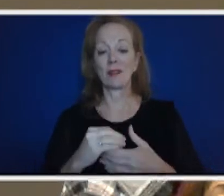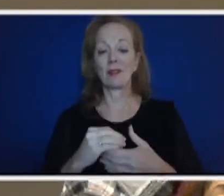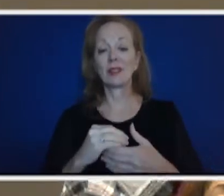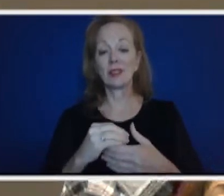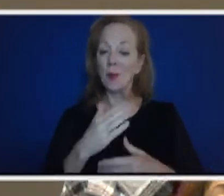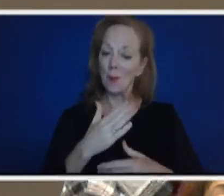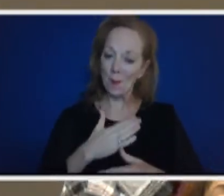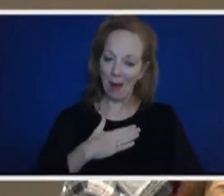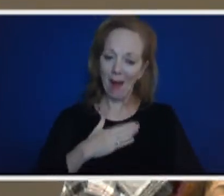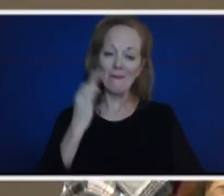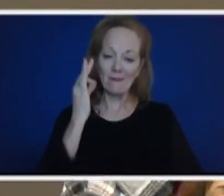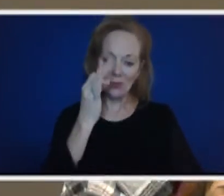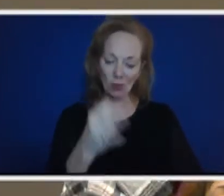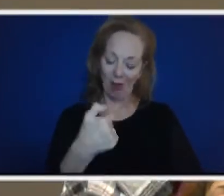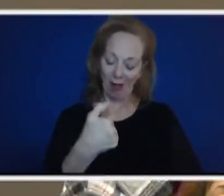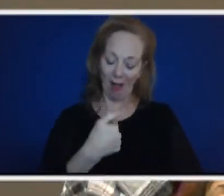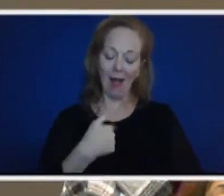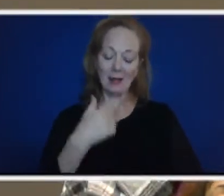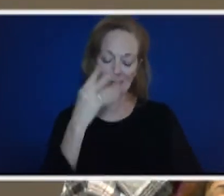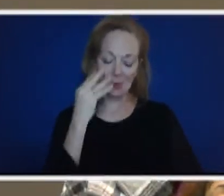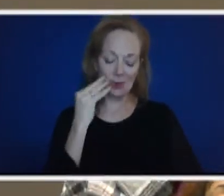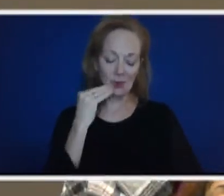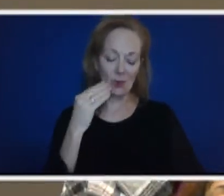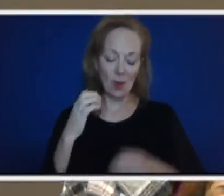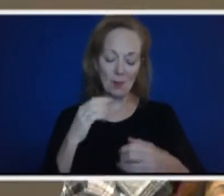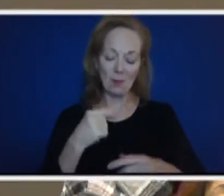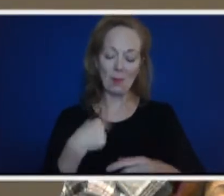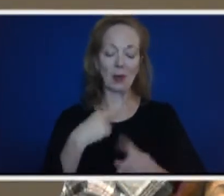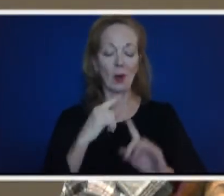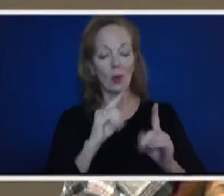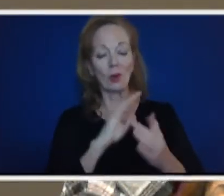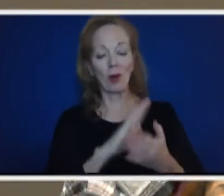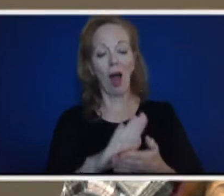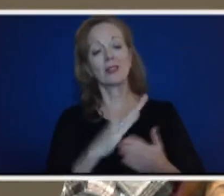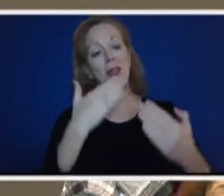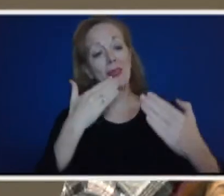future to help me go to college. I'm very grateful.